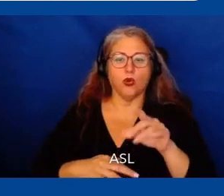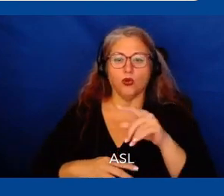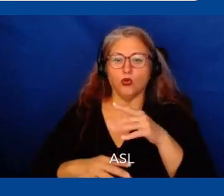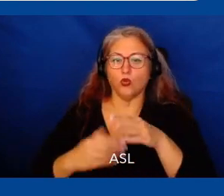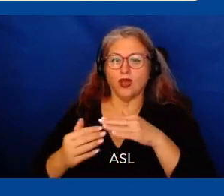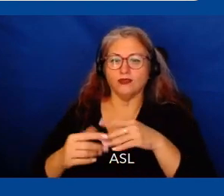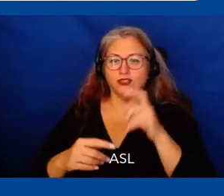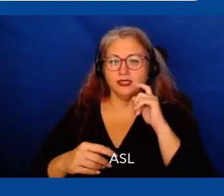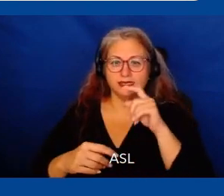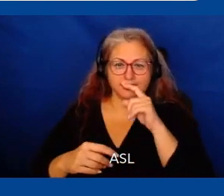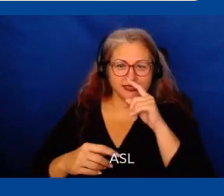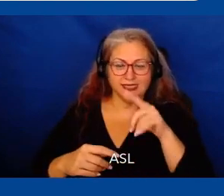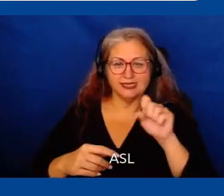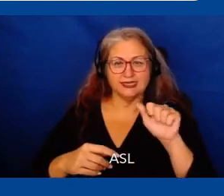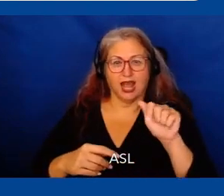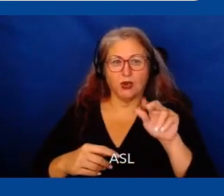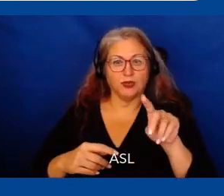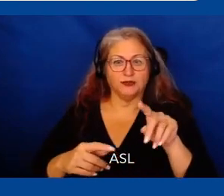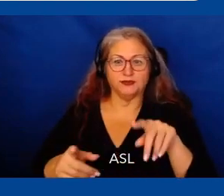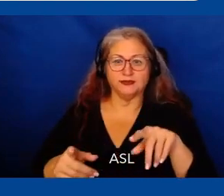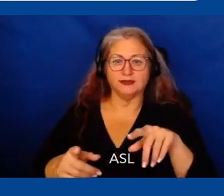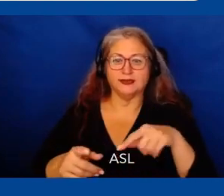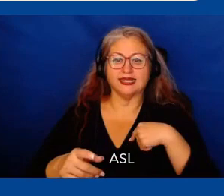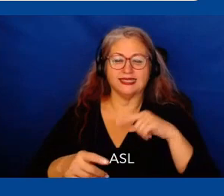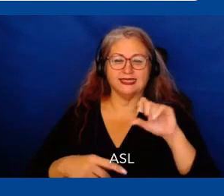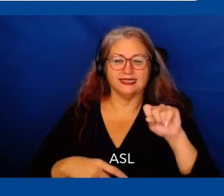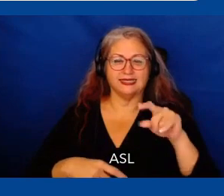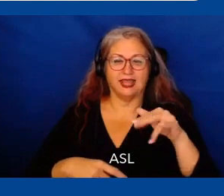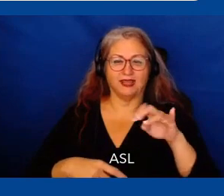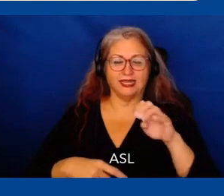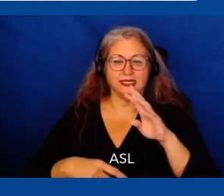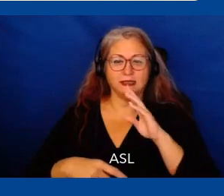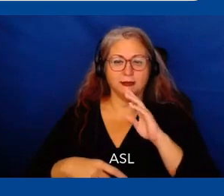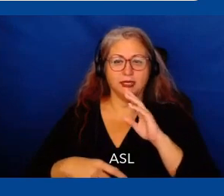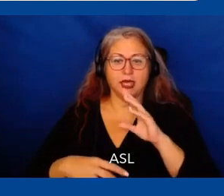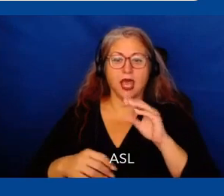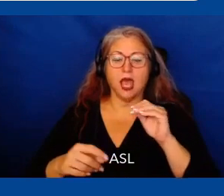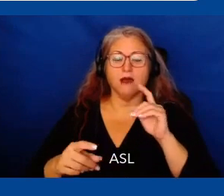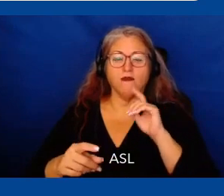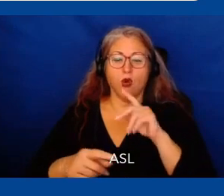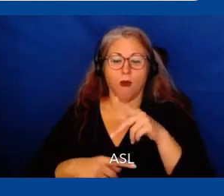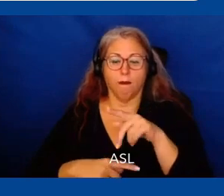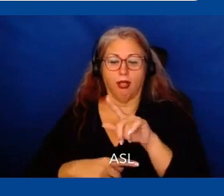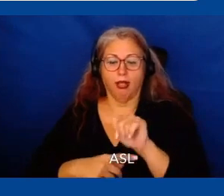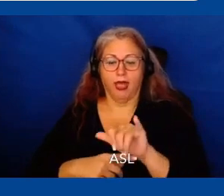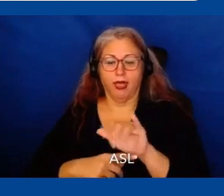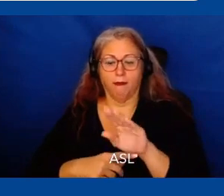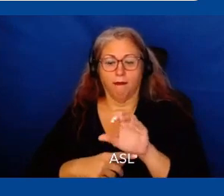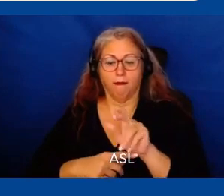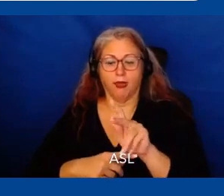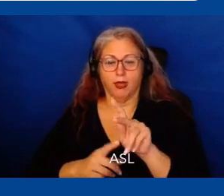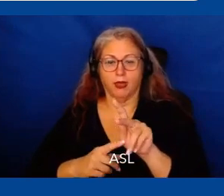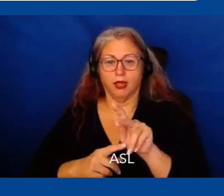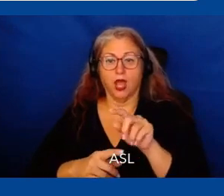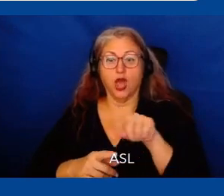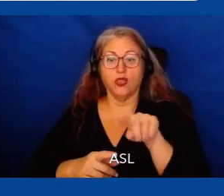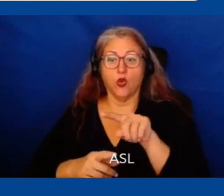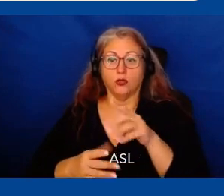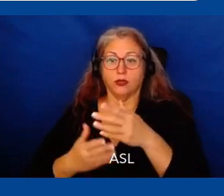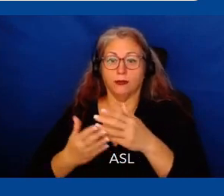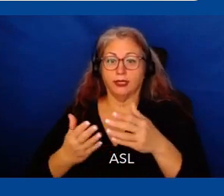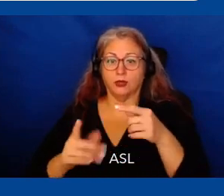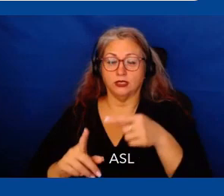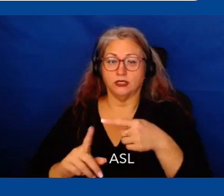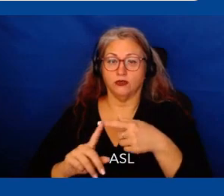whoever. I don't know if that was a sneeze. This is Stephanie speaking. And then for playback, those materials